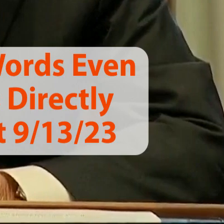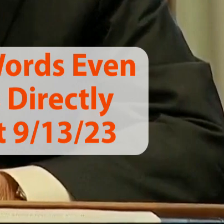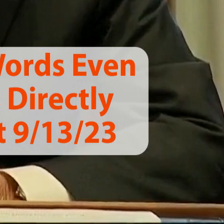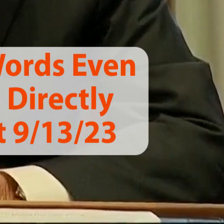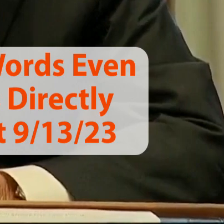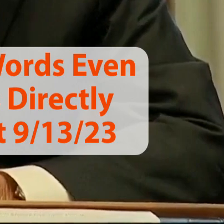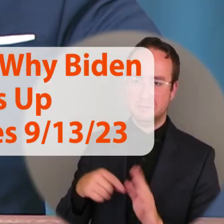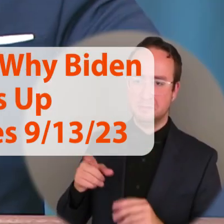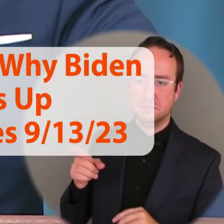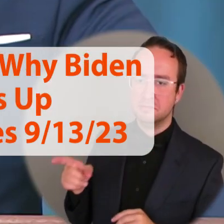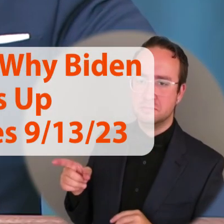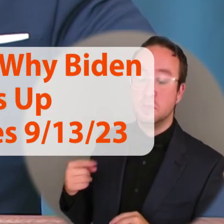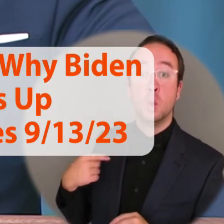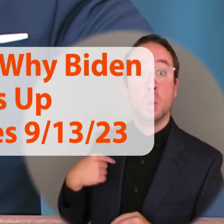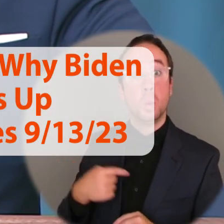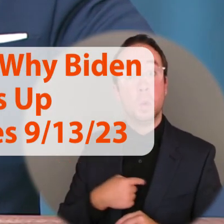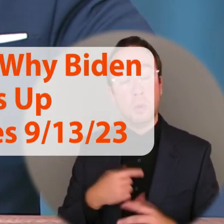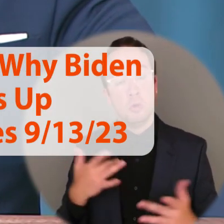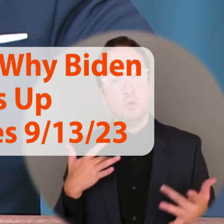to those communities.